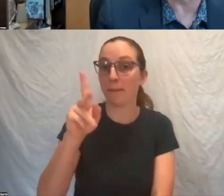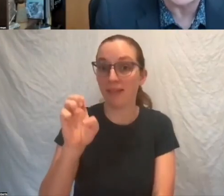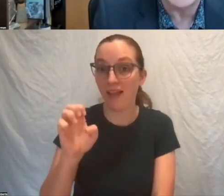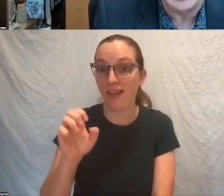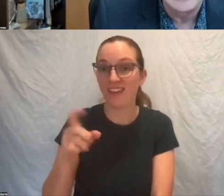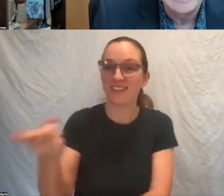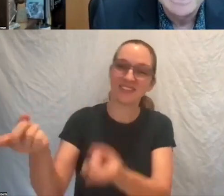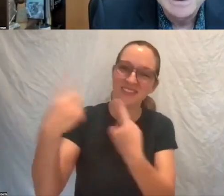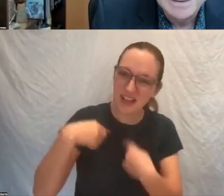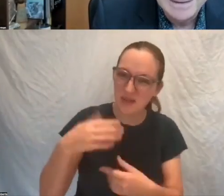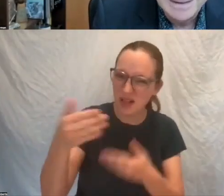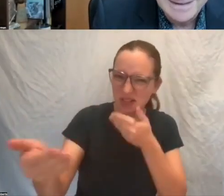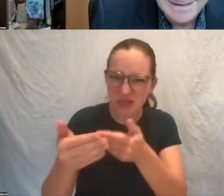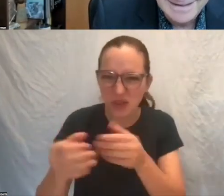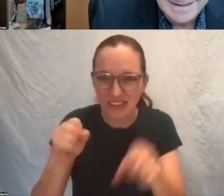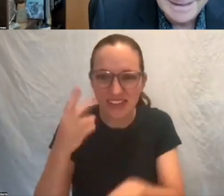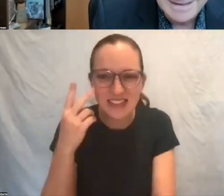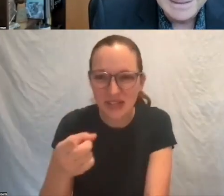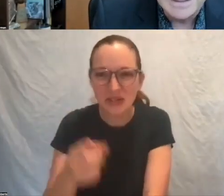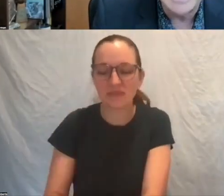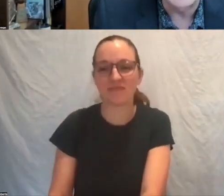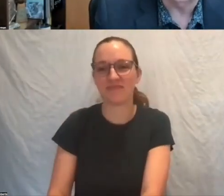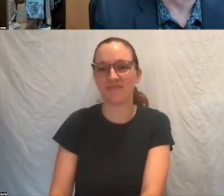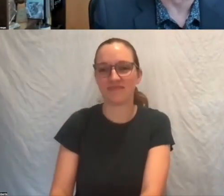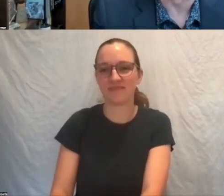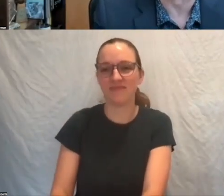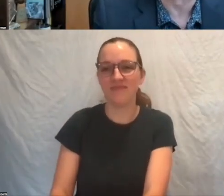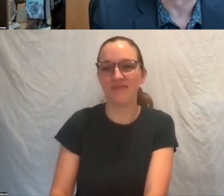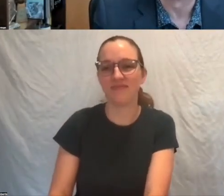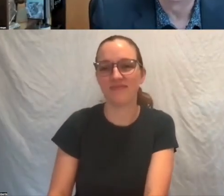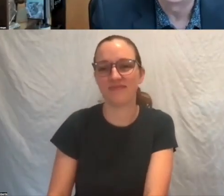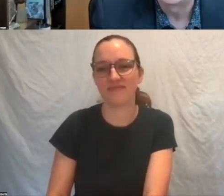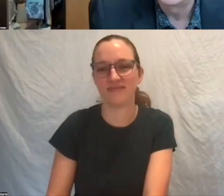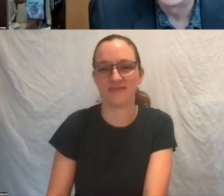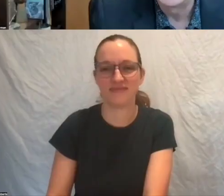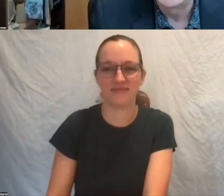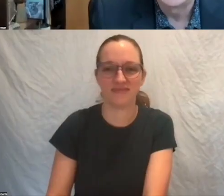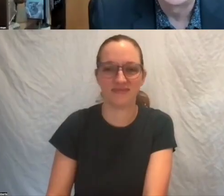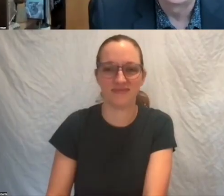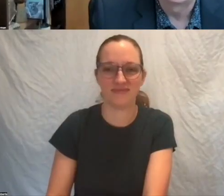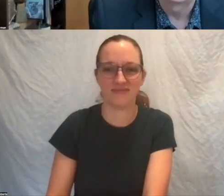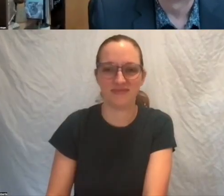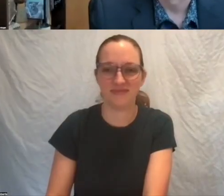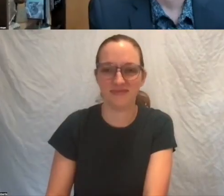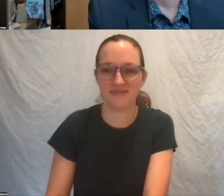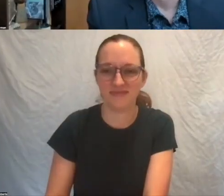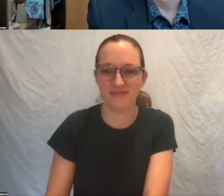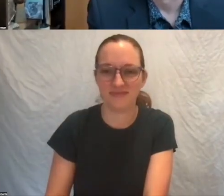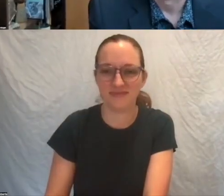close to the camera. There he is. He's here, the white There here. he is. all right.